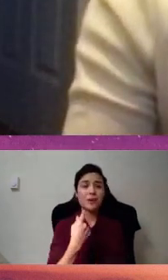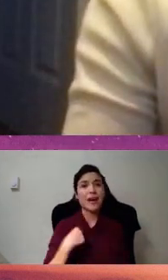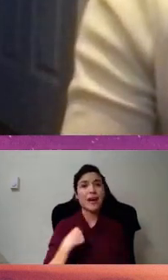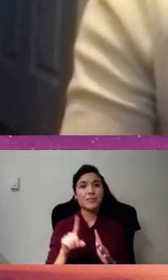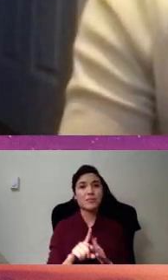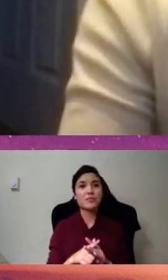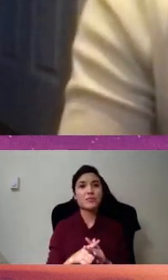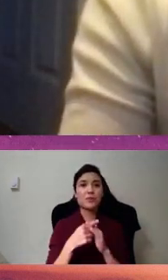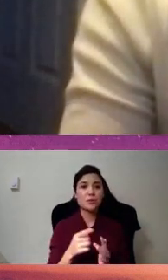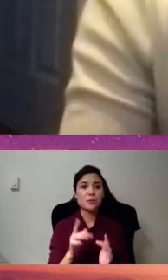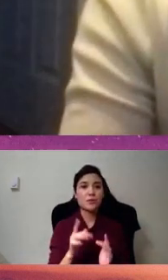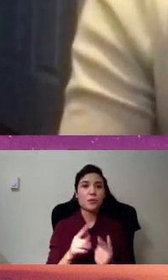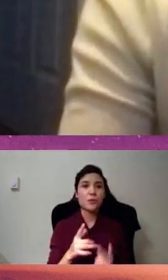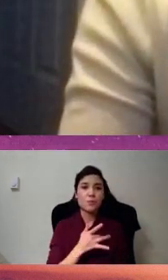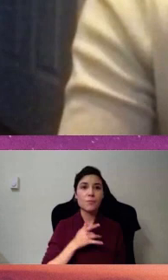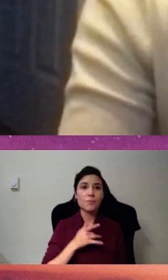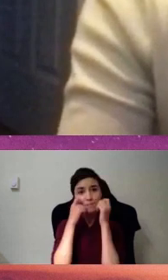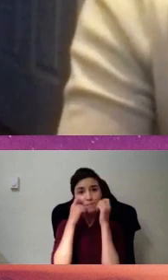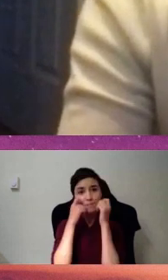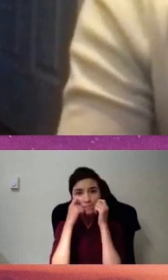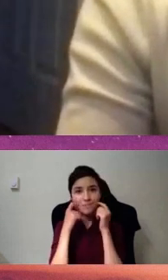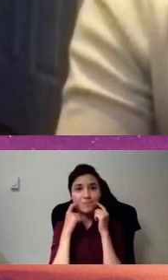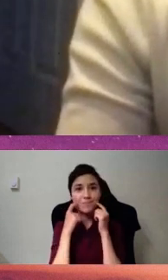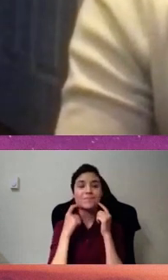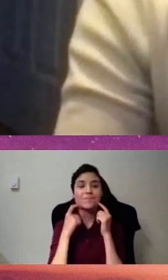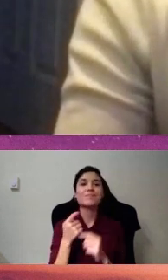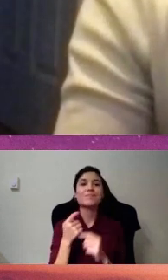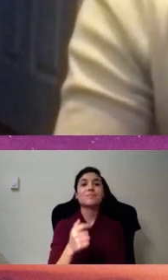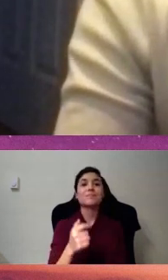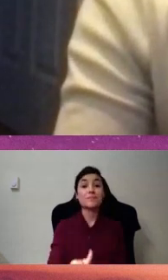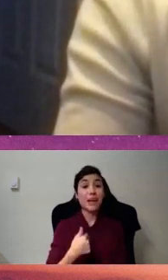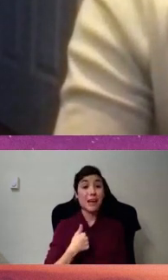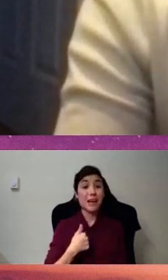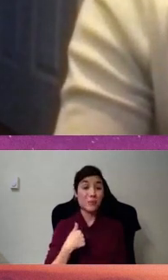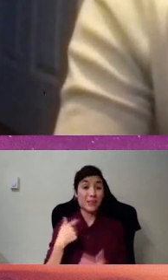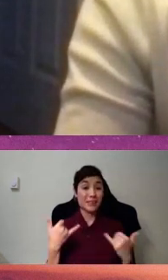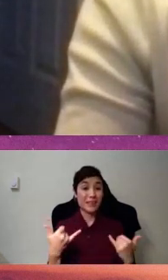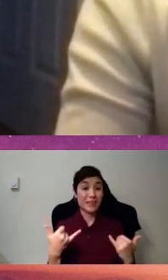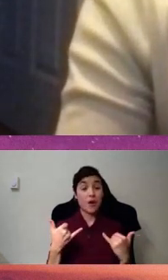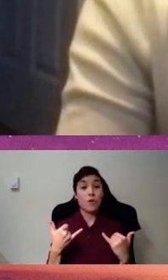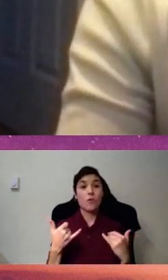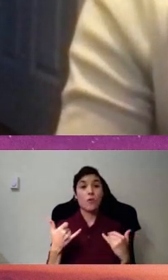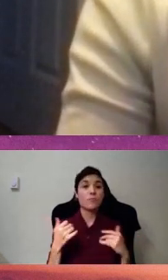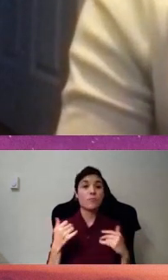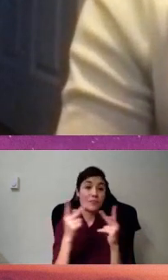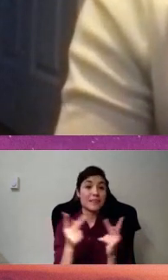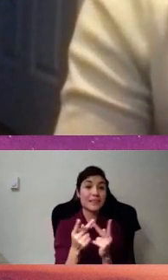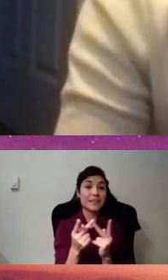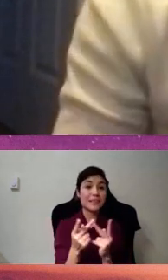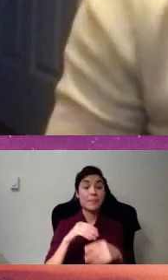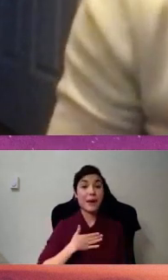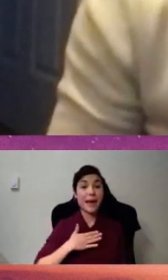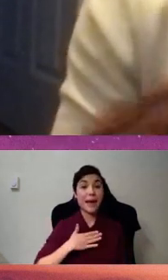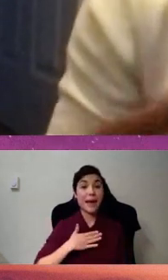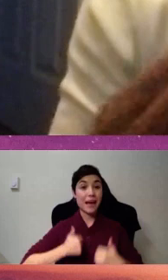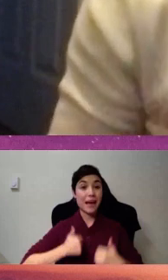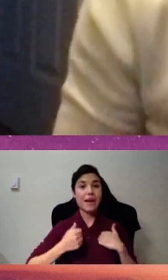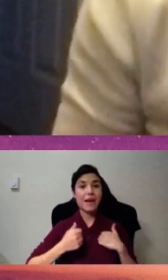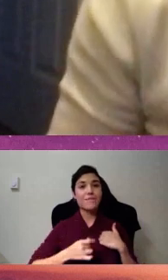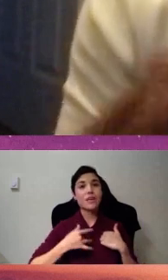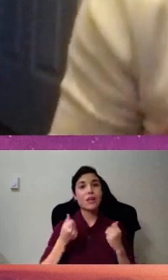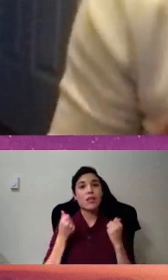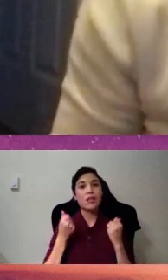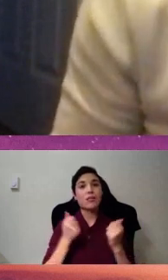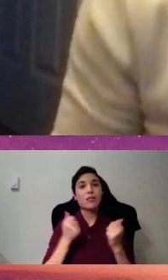these words tonight, because I think I've also been in a place where I've been feeling a lot of burnout. And I think like when you're involved in community work, it can kind of be